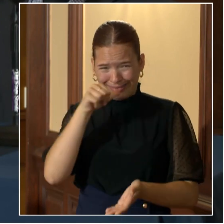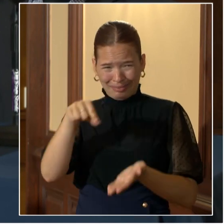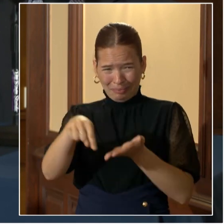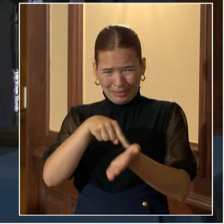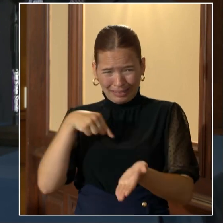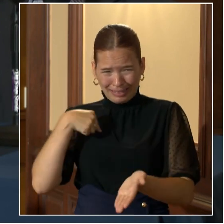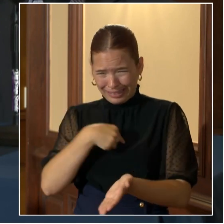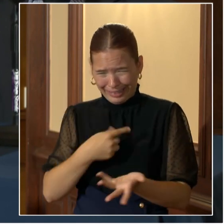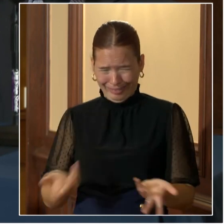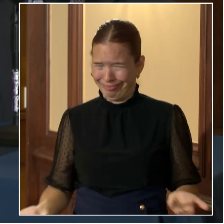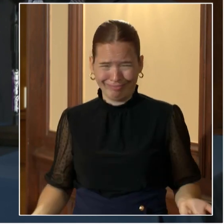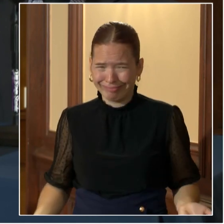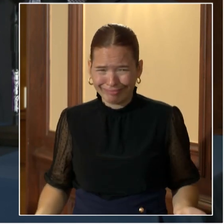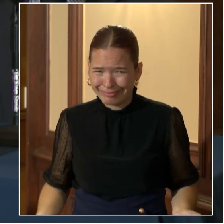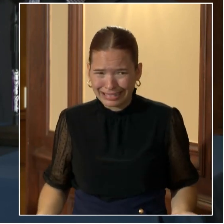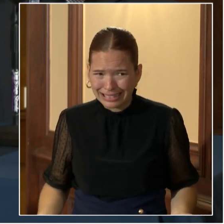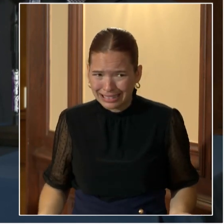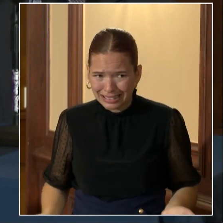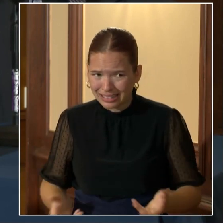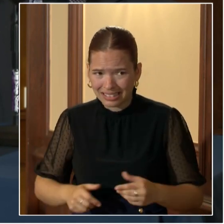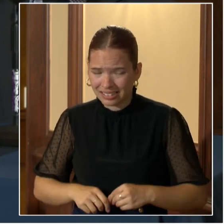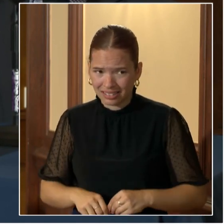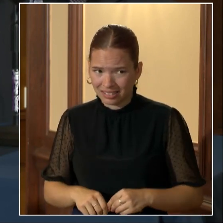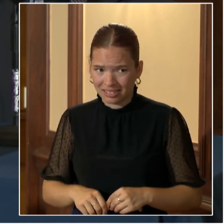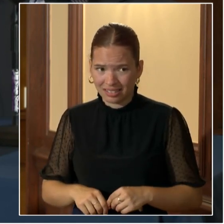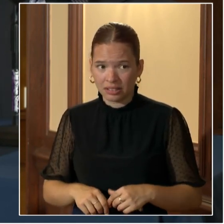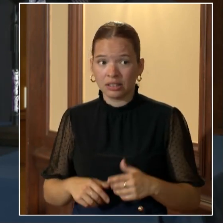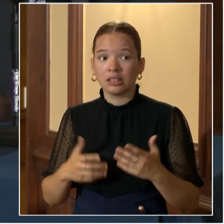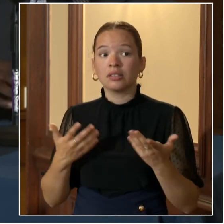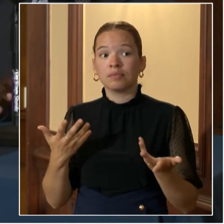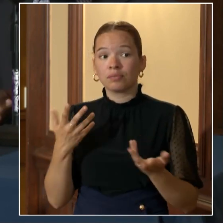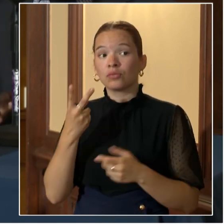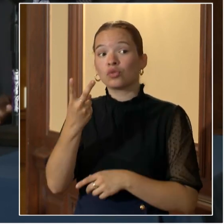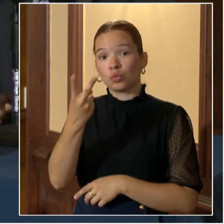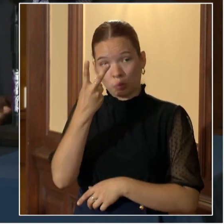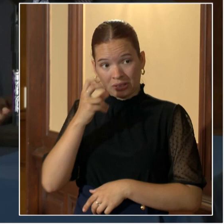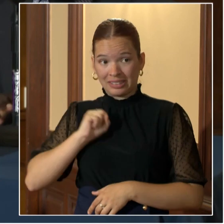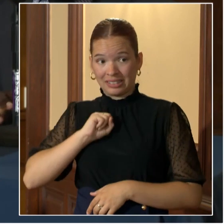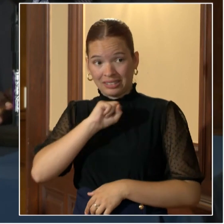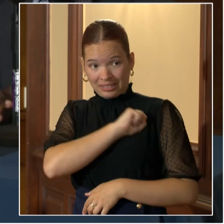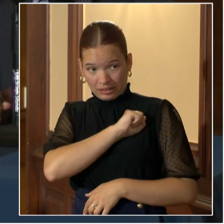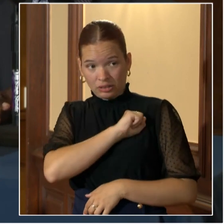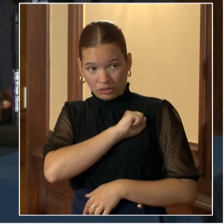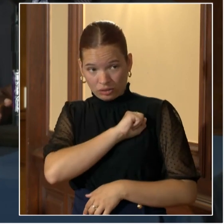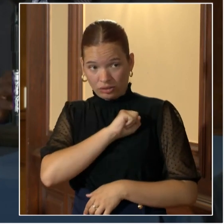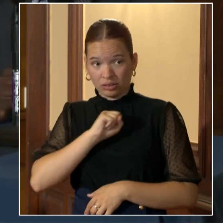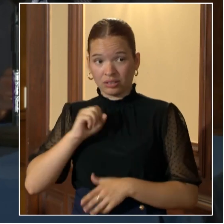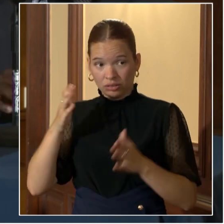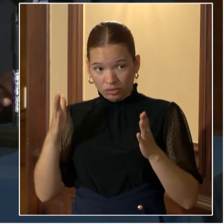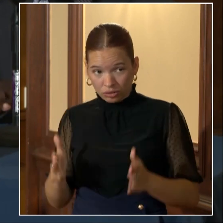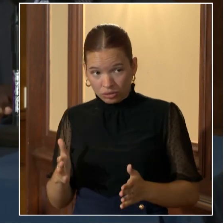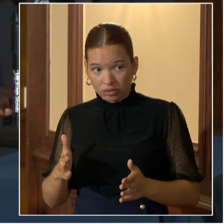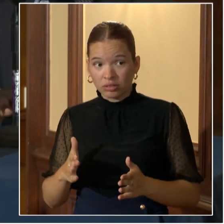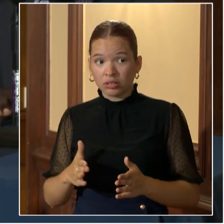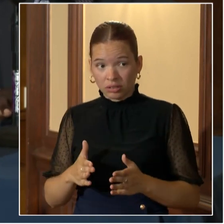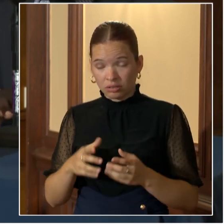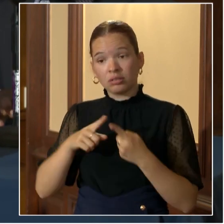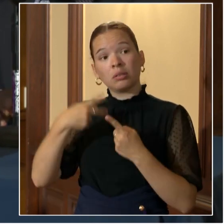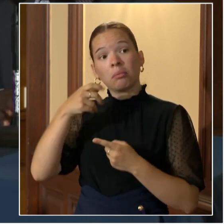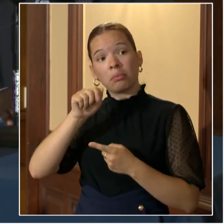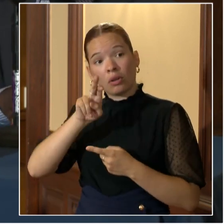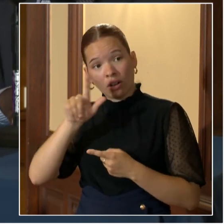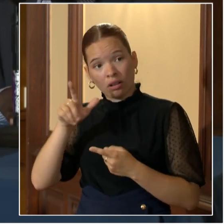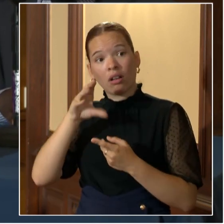United States senators, which have been taken out of the Constitution that Paul and I worked to write. So this is not,